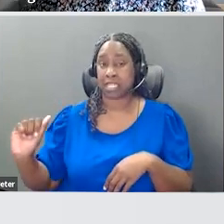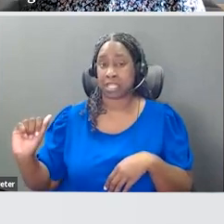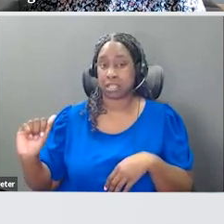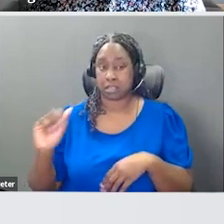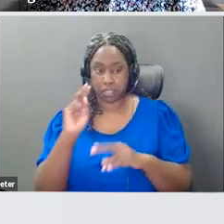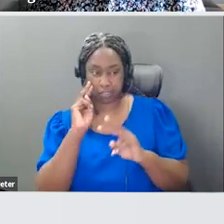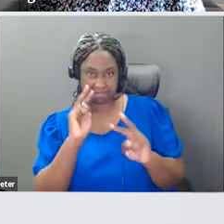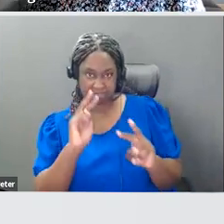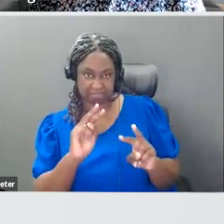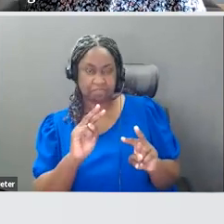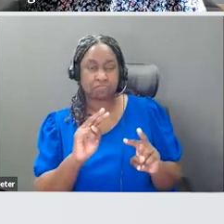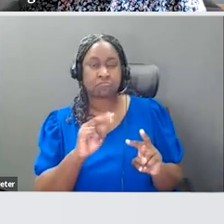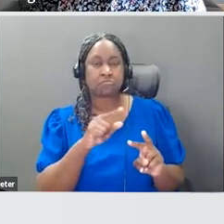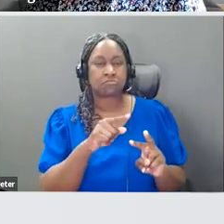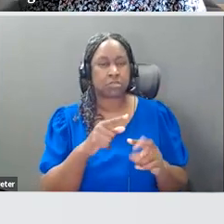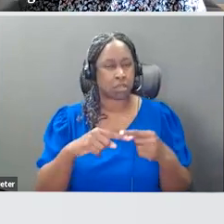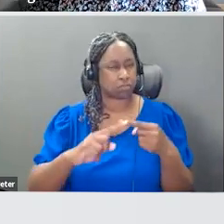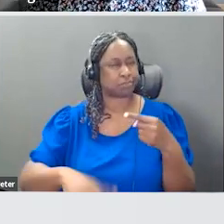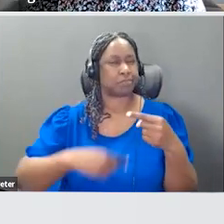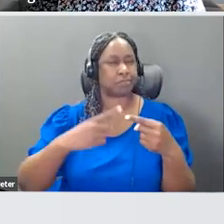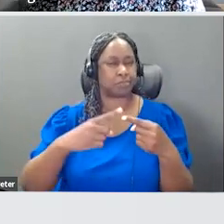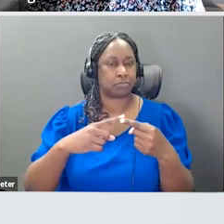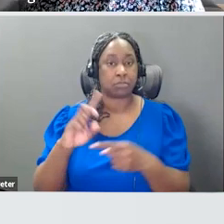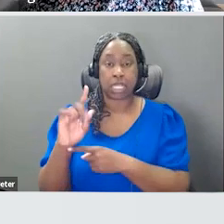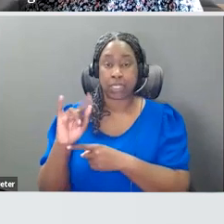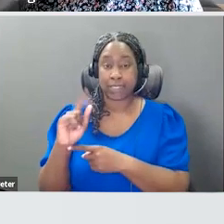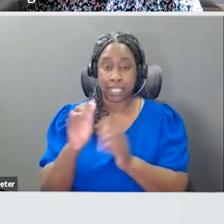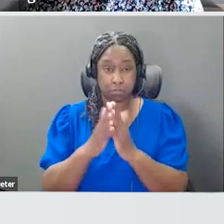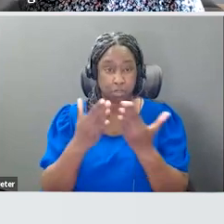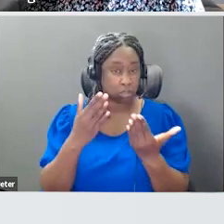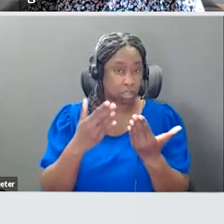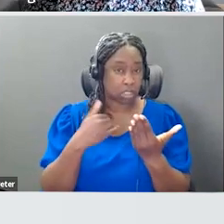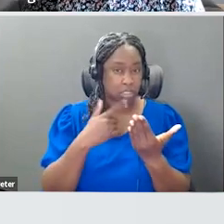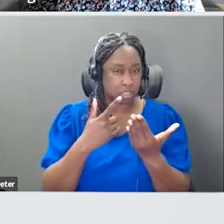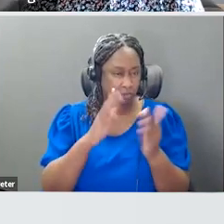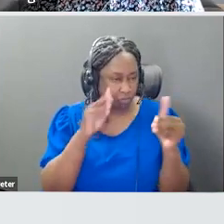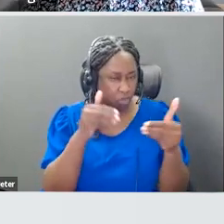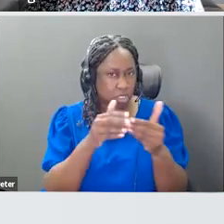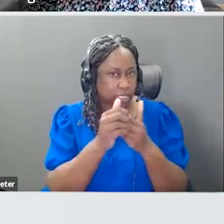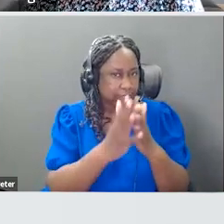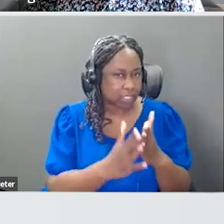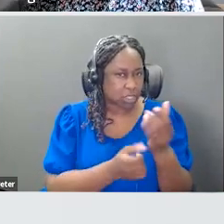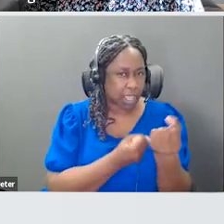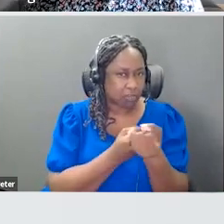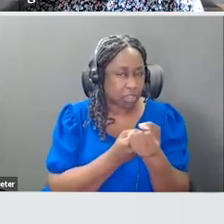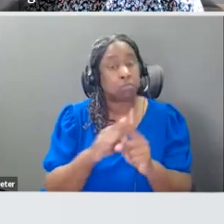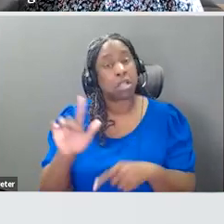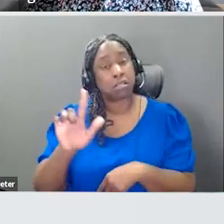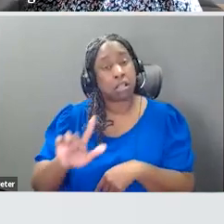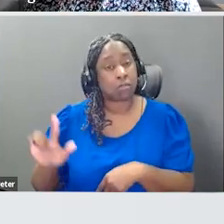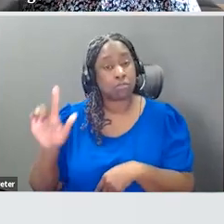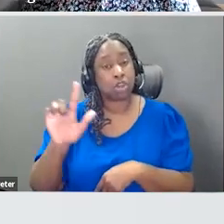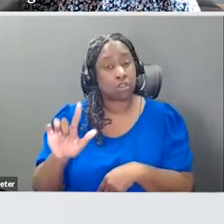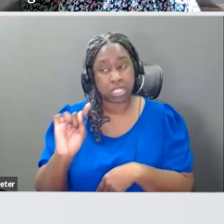but really throughout the year. And while the data book might target leaders and advocates, we get annual requests for the book from libraries,